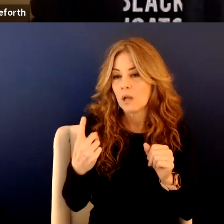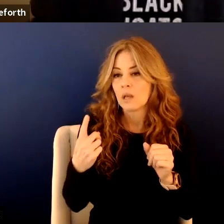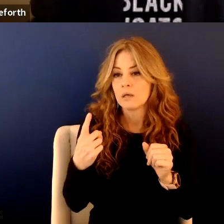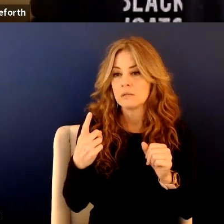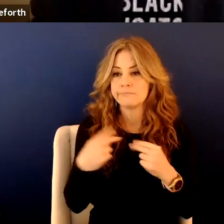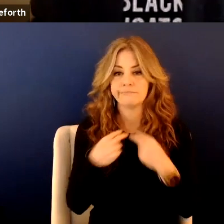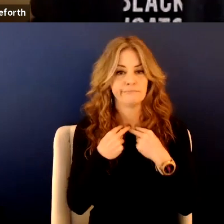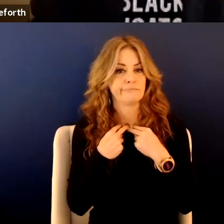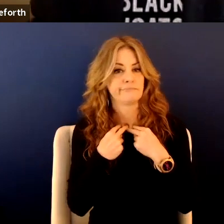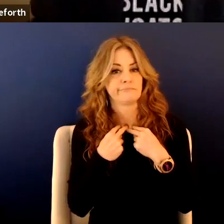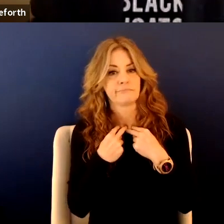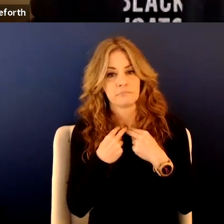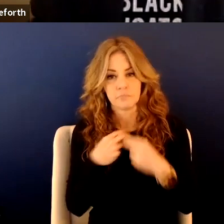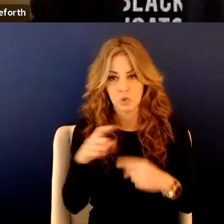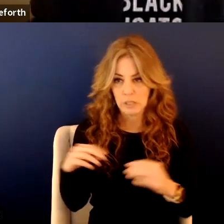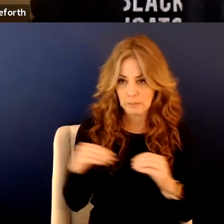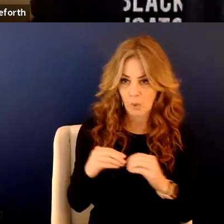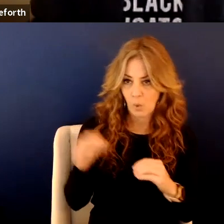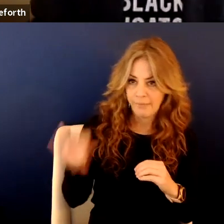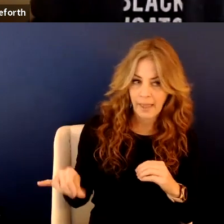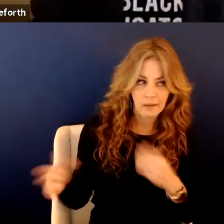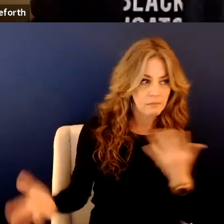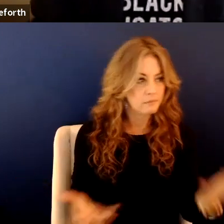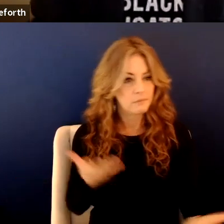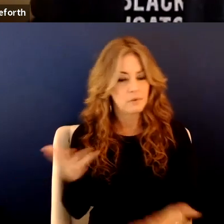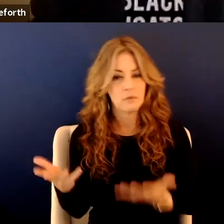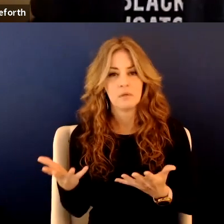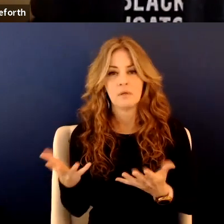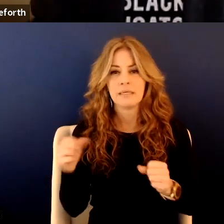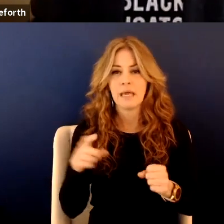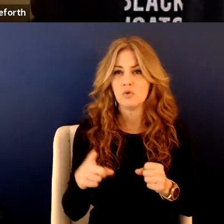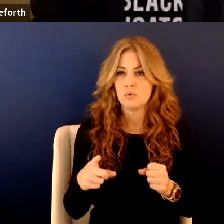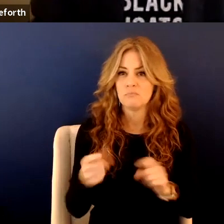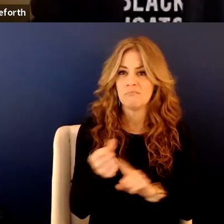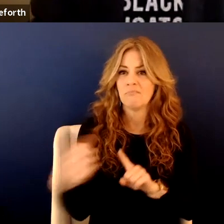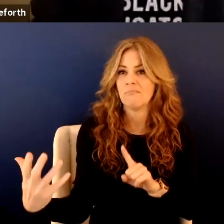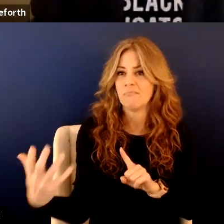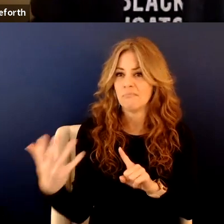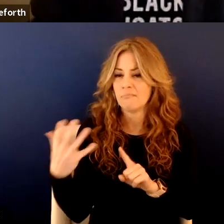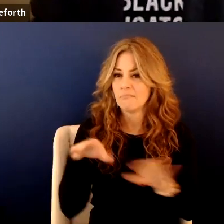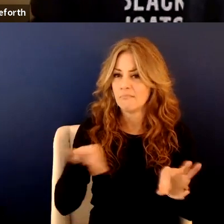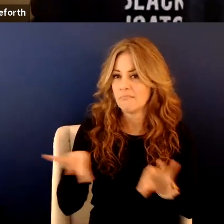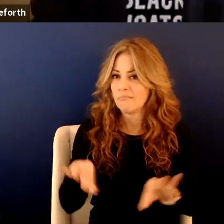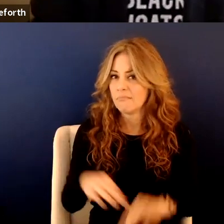into, you know, you need more of this. So can you speak more of that, any one of you?